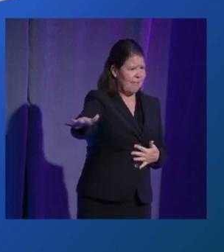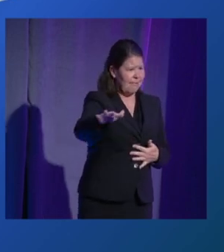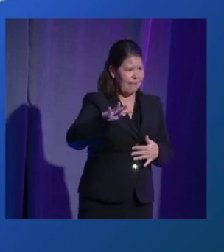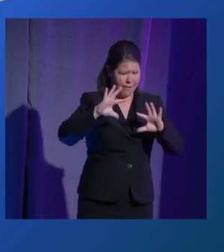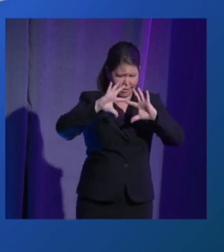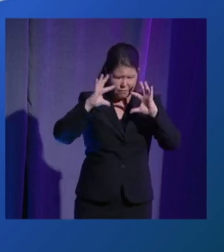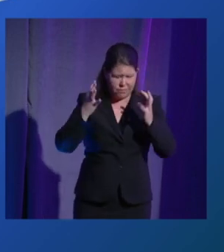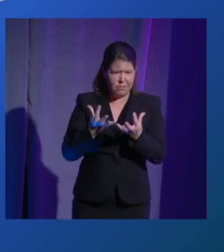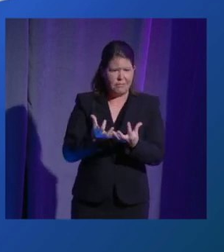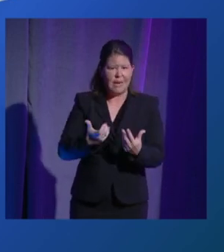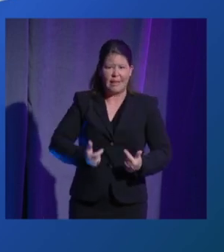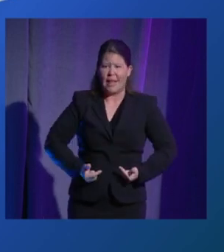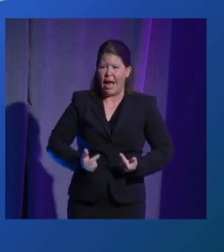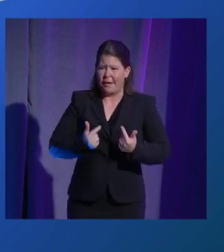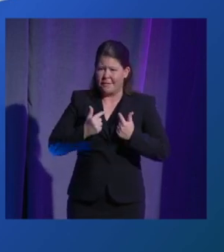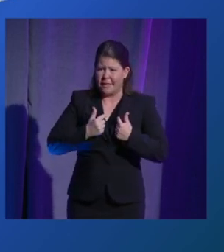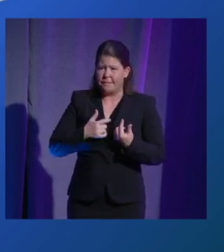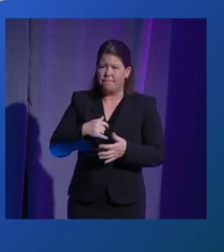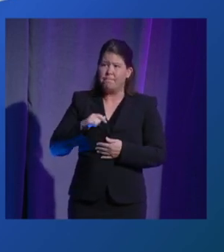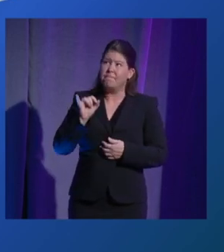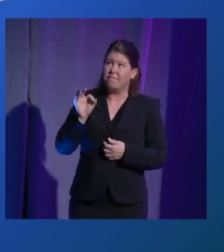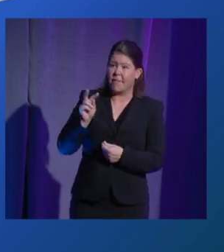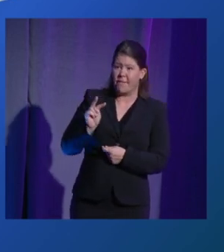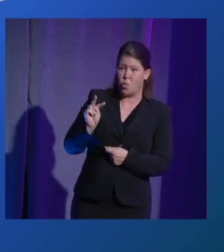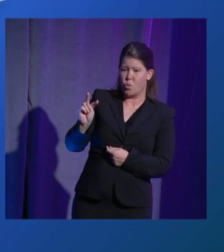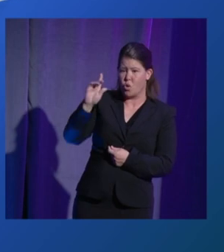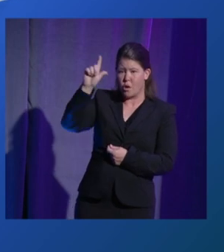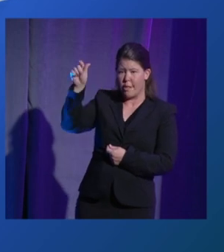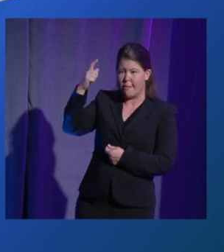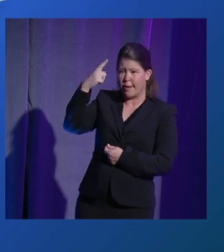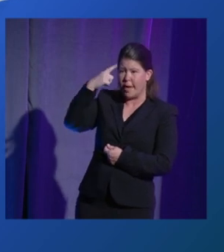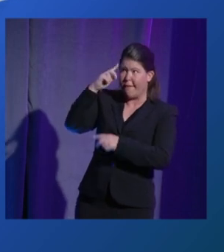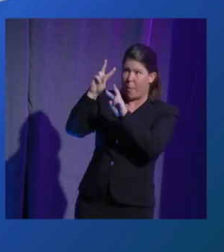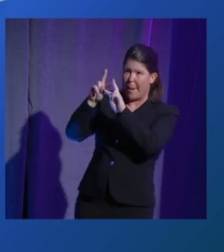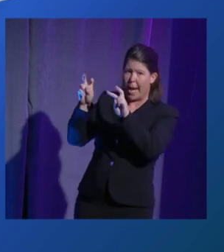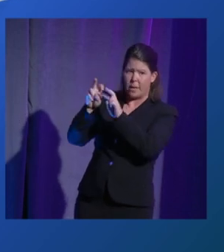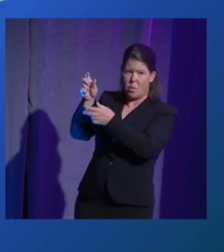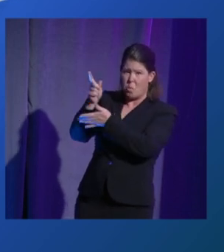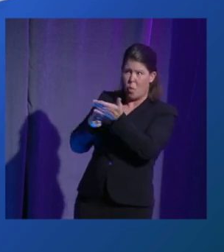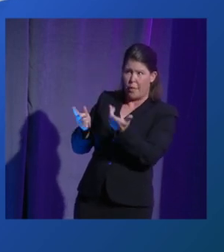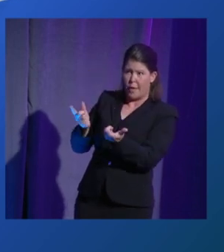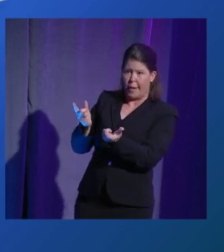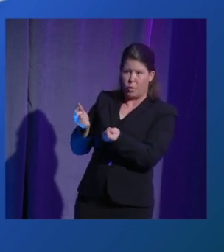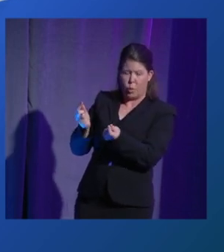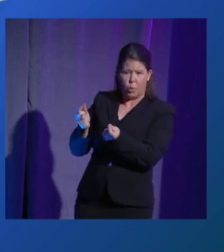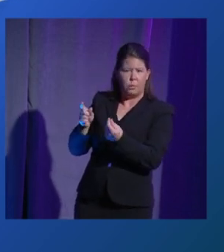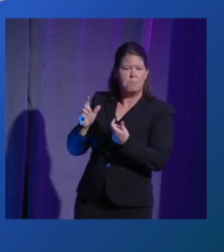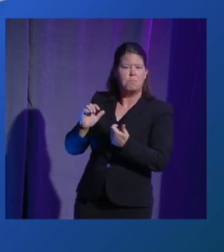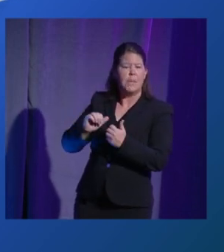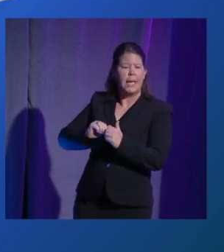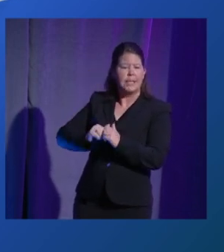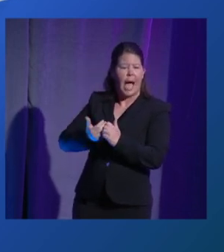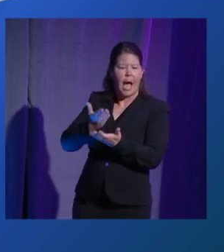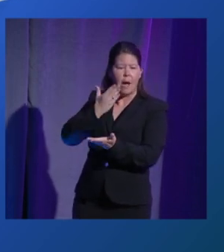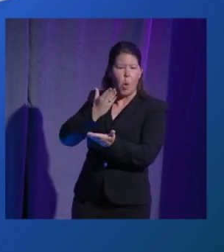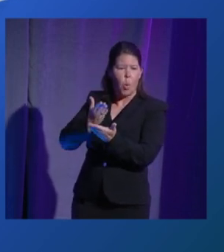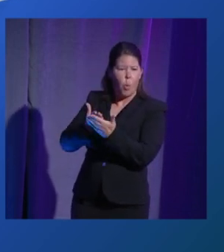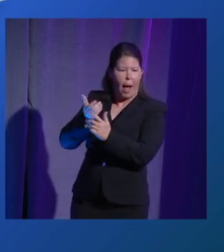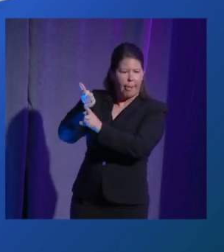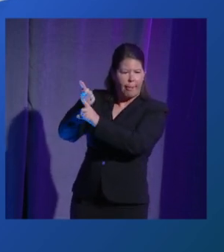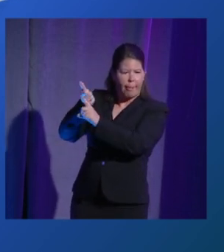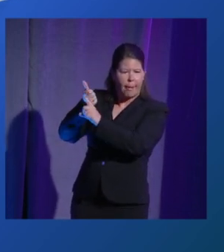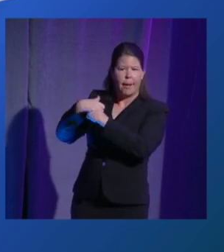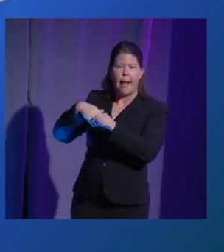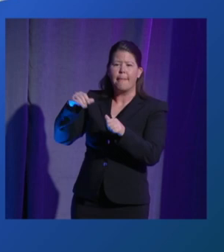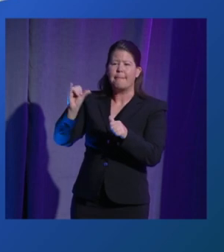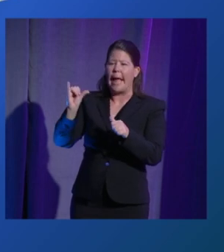that ski in terms of responding to natural disasters is how well prepared they are you know the First Responders